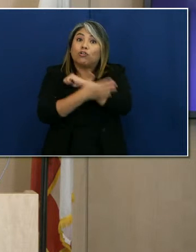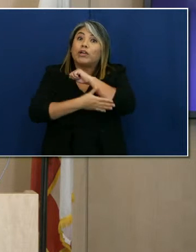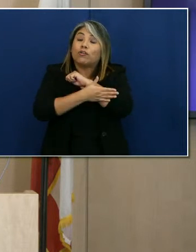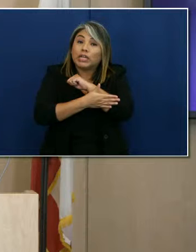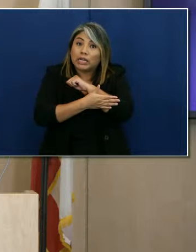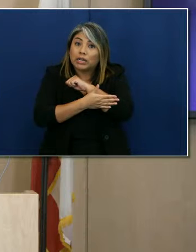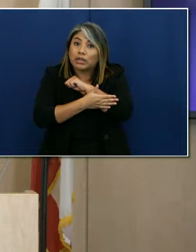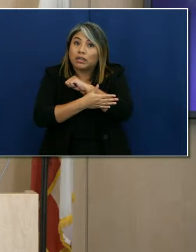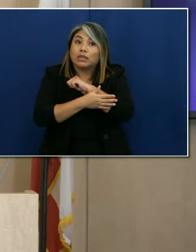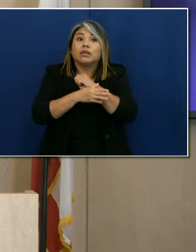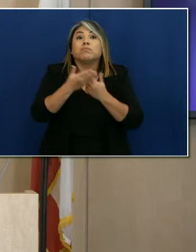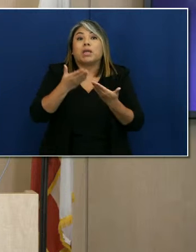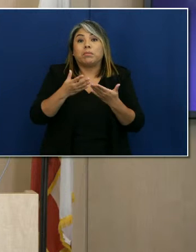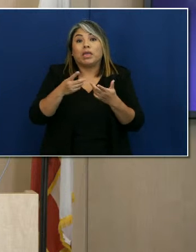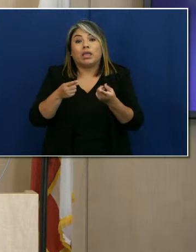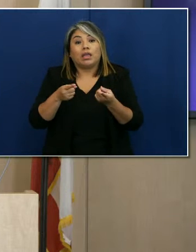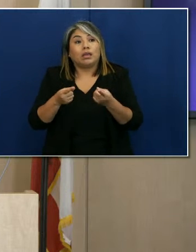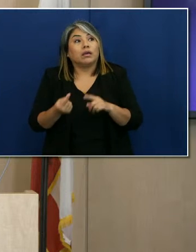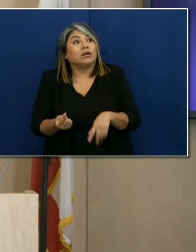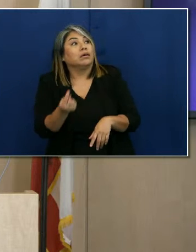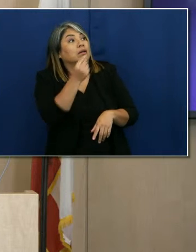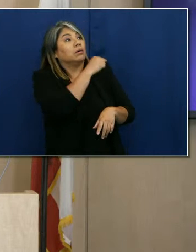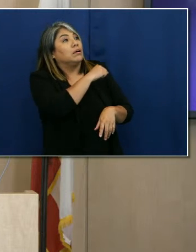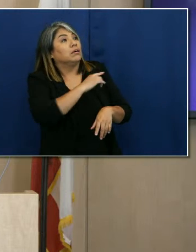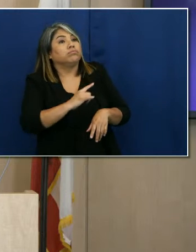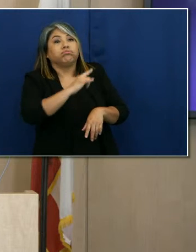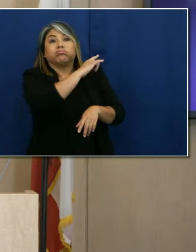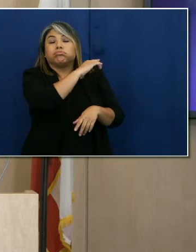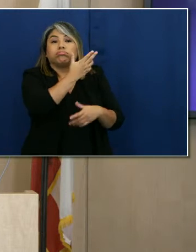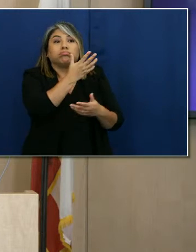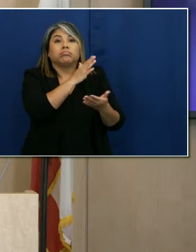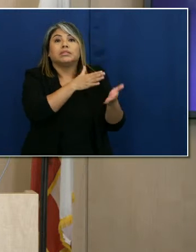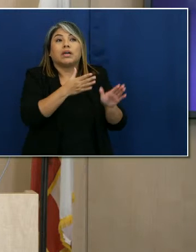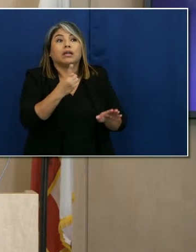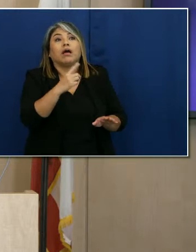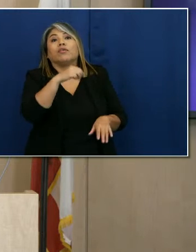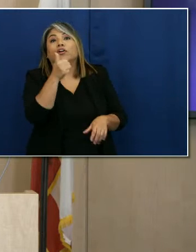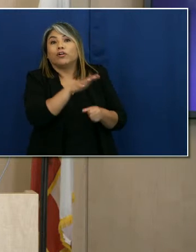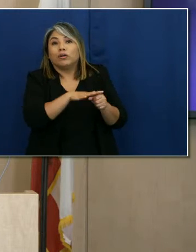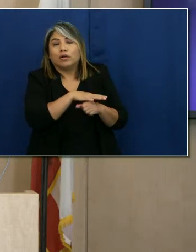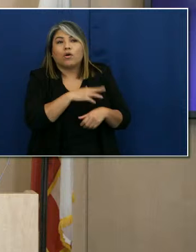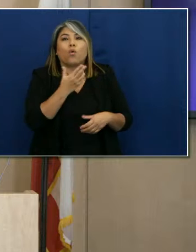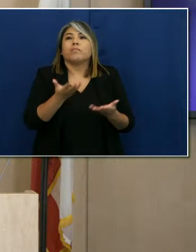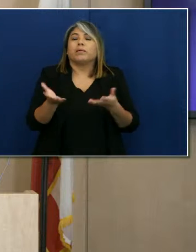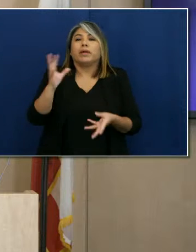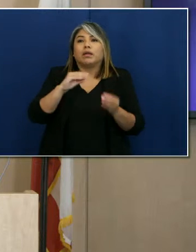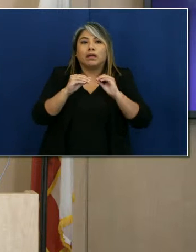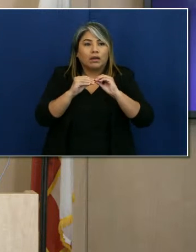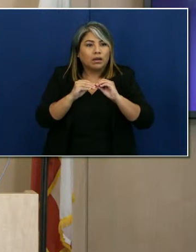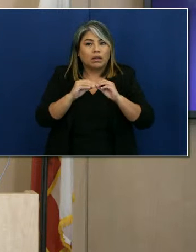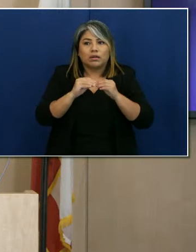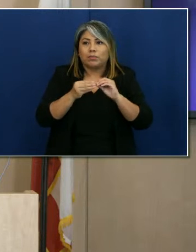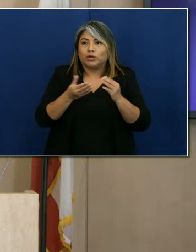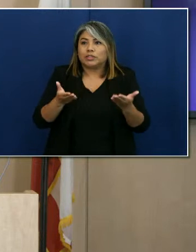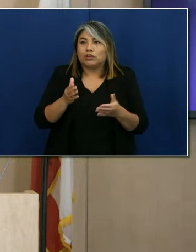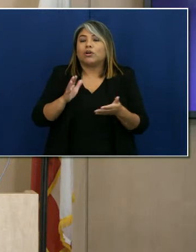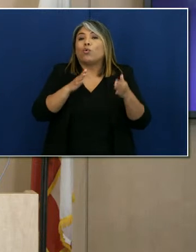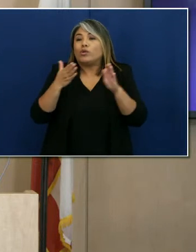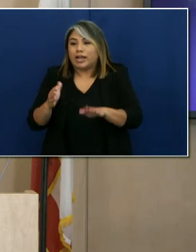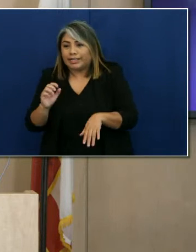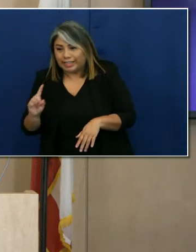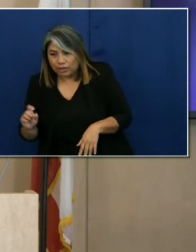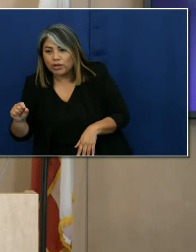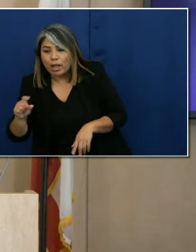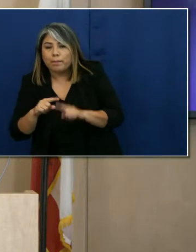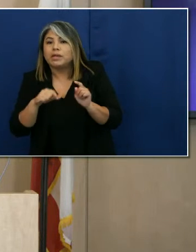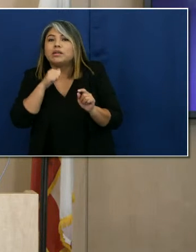Diego, who are maybe in the overall numbers of individuals who died in San Diego, but not in the numbers